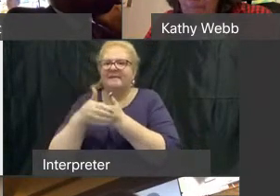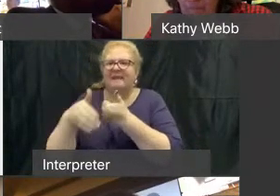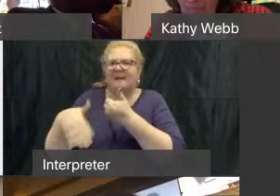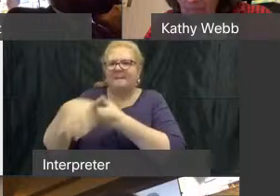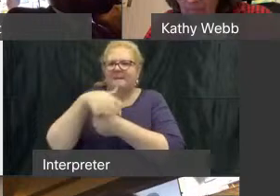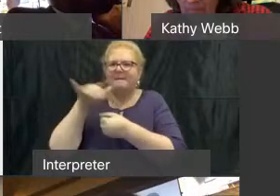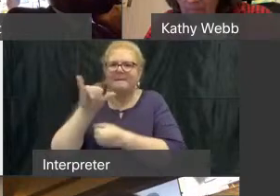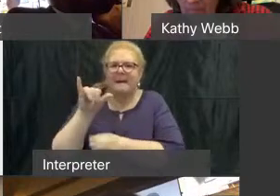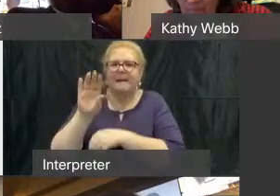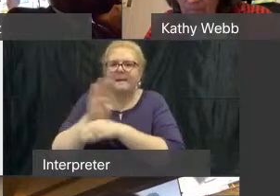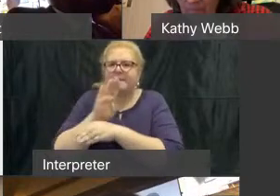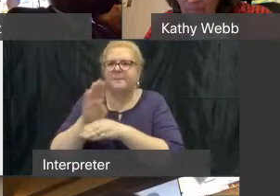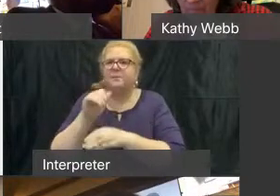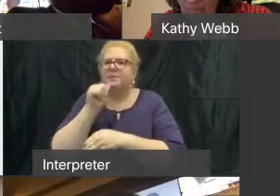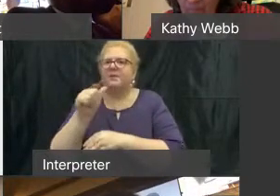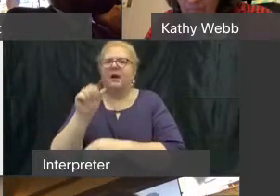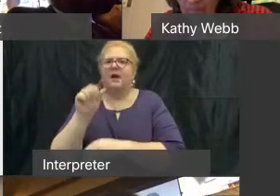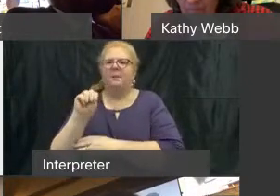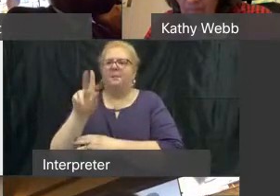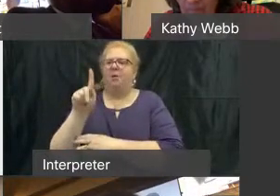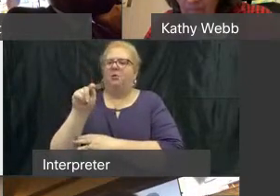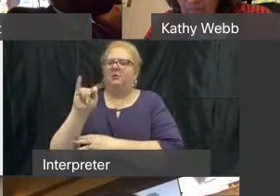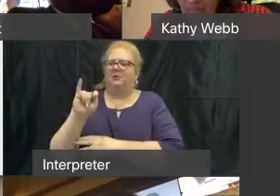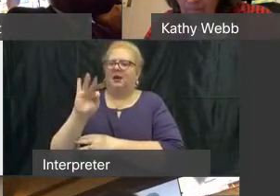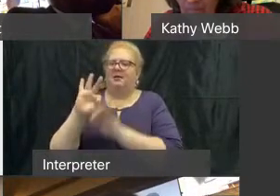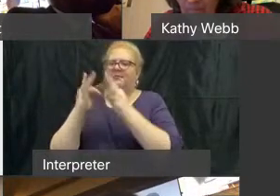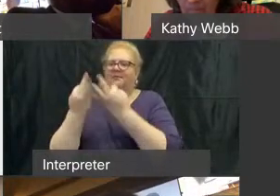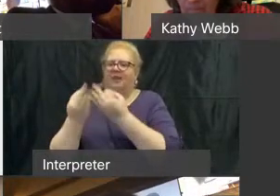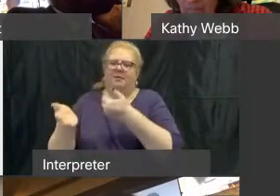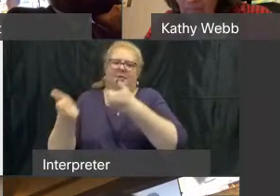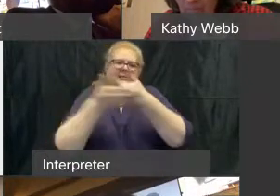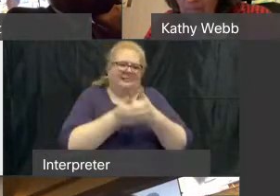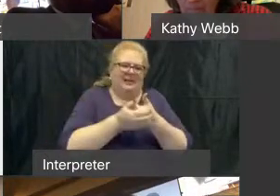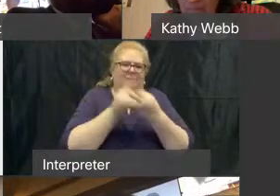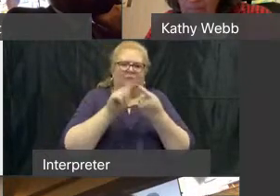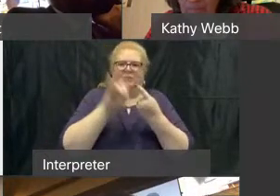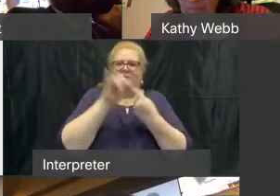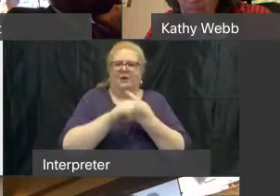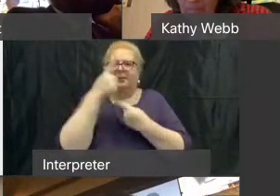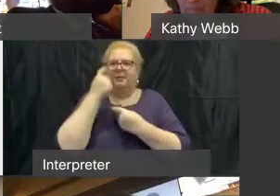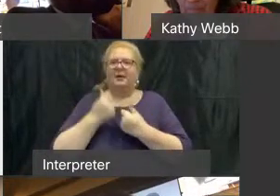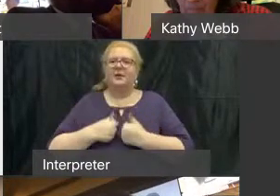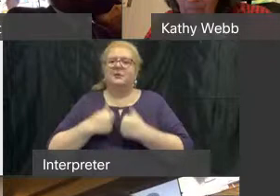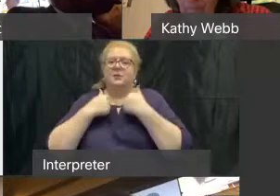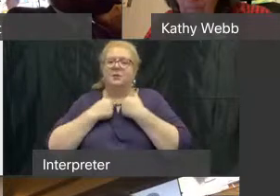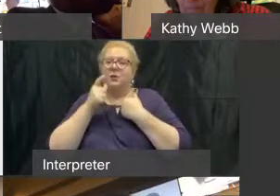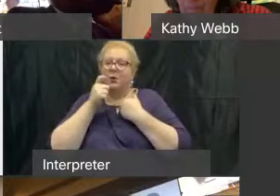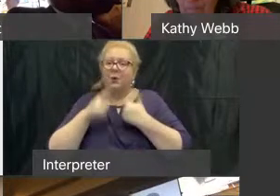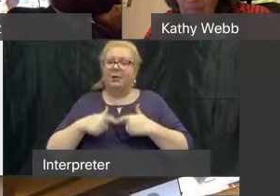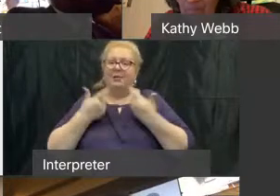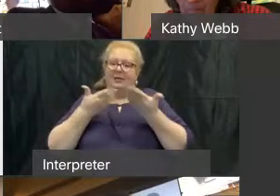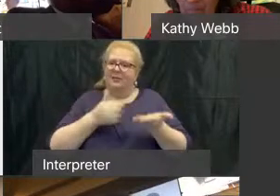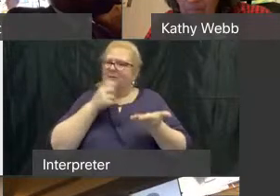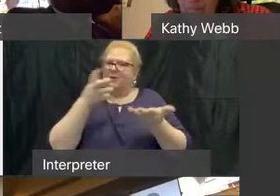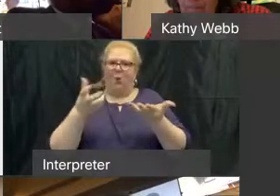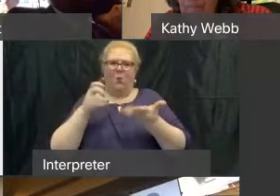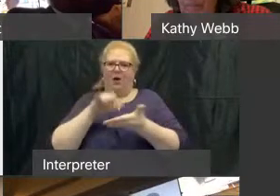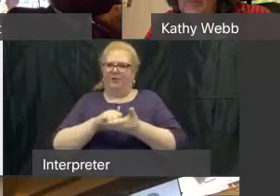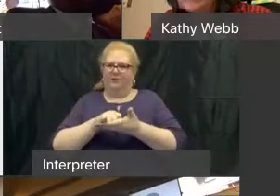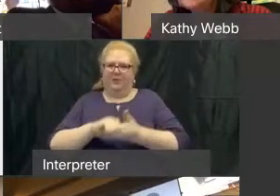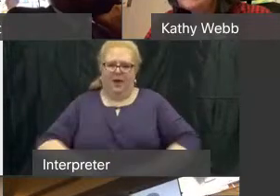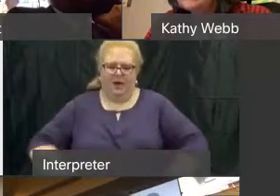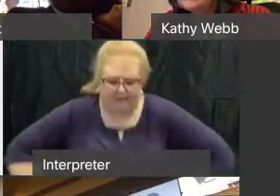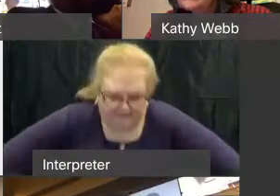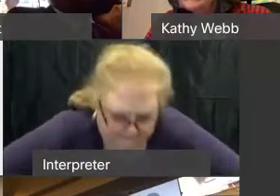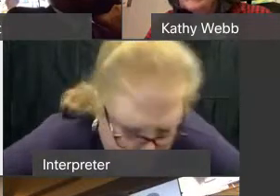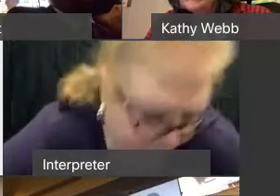something where it's not just multifamily right next to single family residential, because these residents don't want that. And they